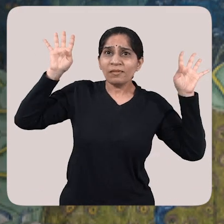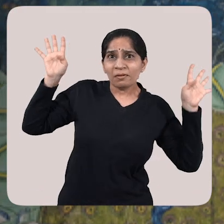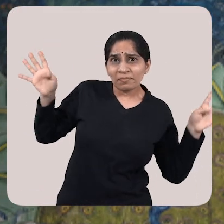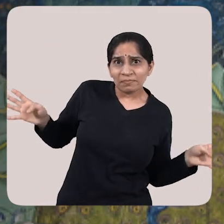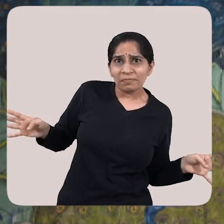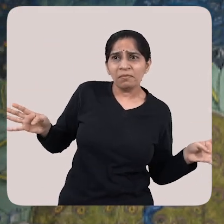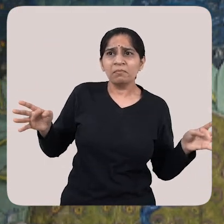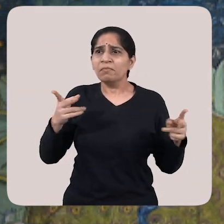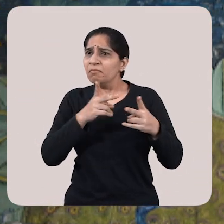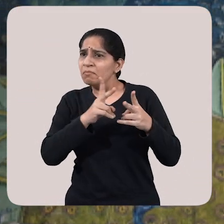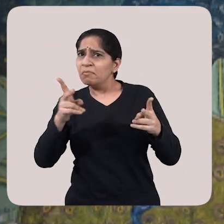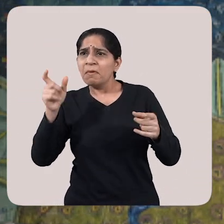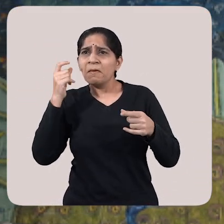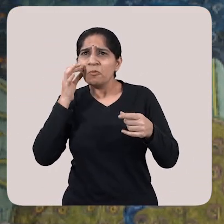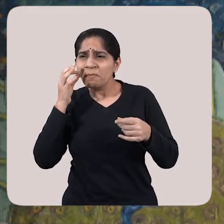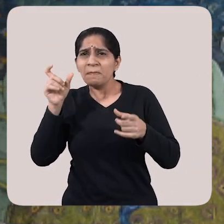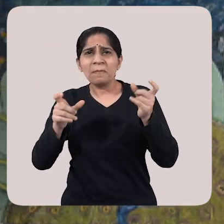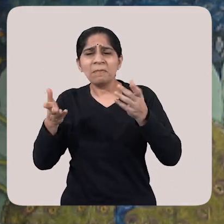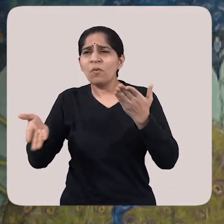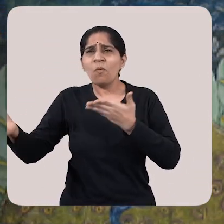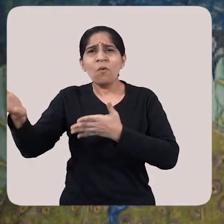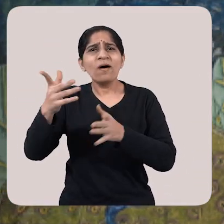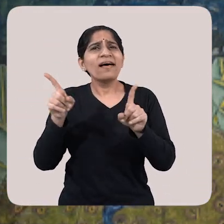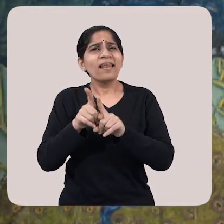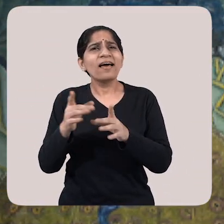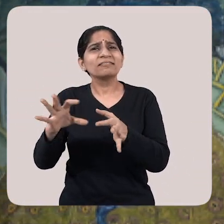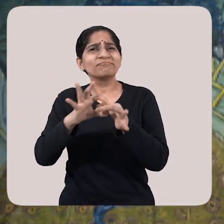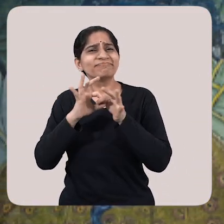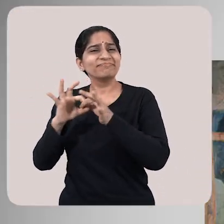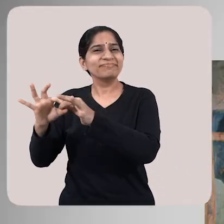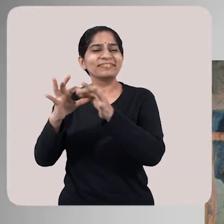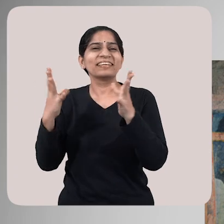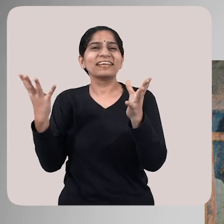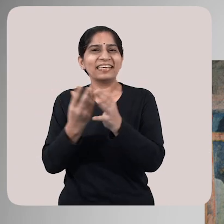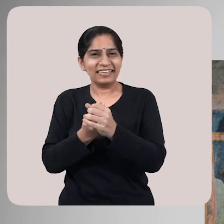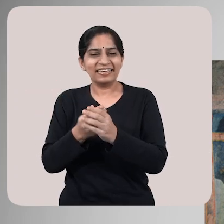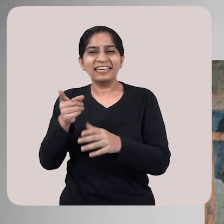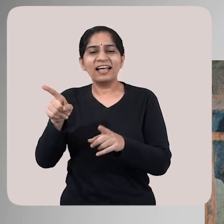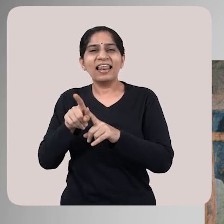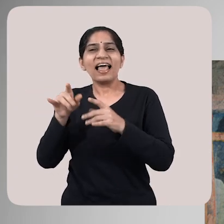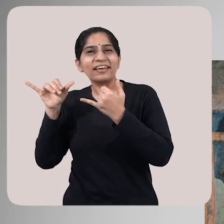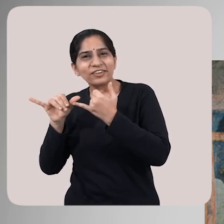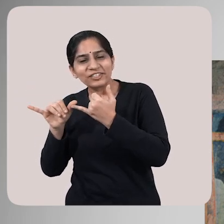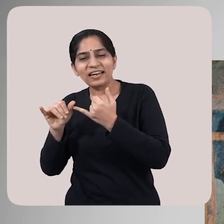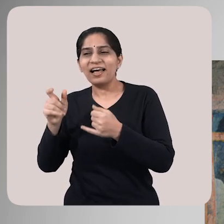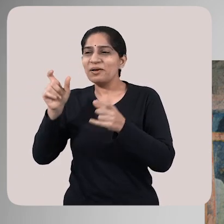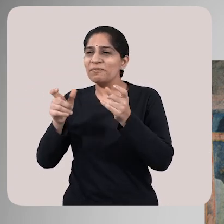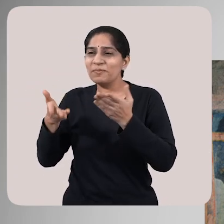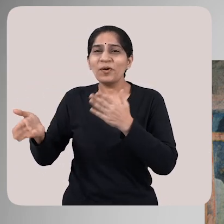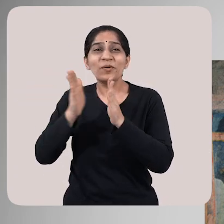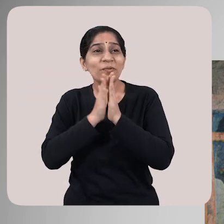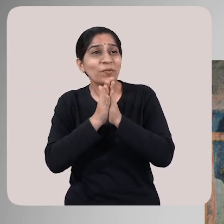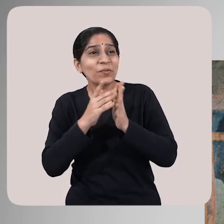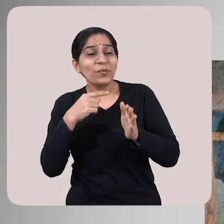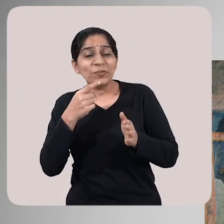Pichwai peacocks and peahens peacefully cohabitate with one another in their garden setting, signifying the change of season and embodying